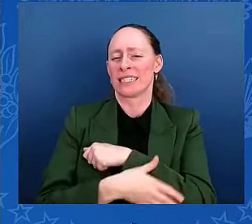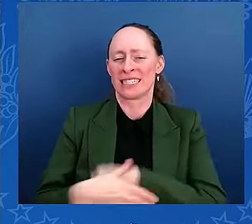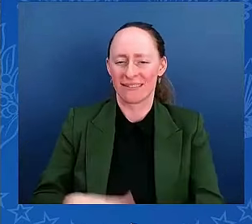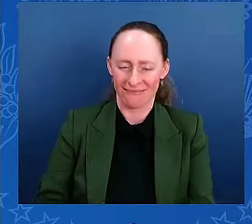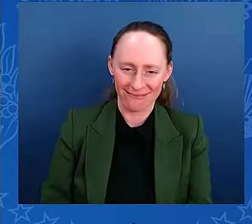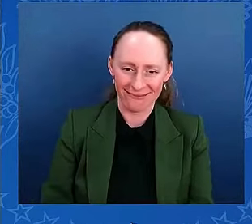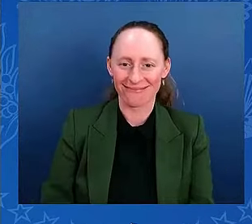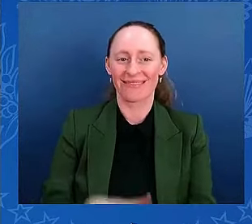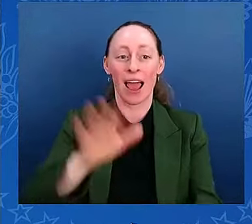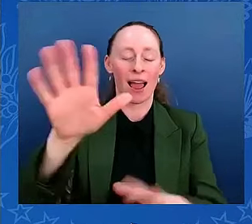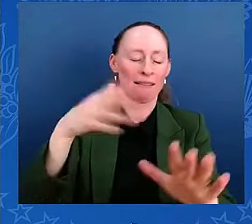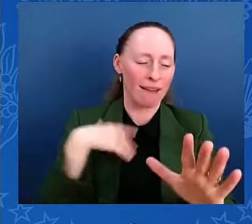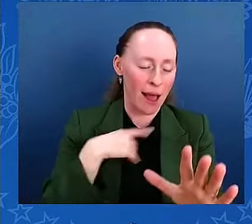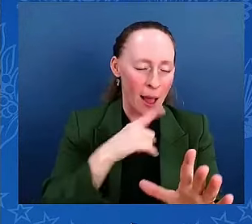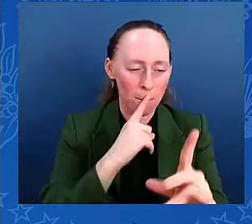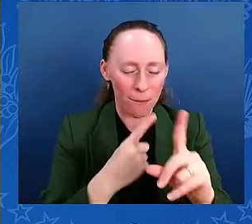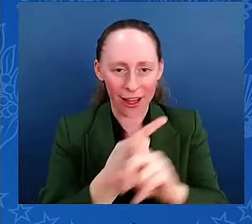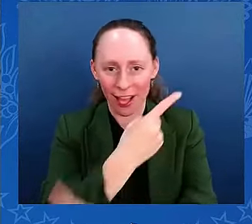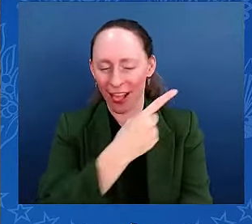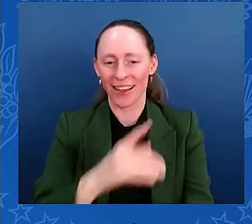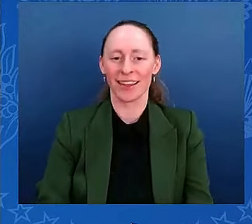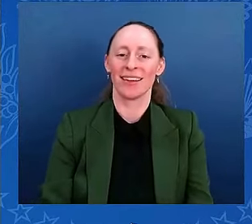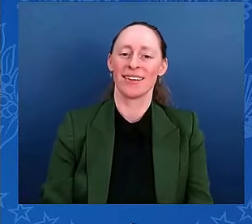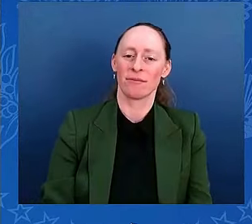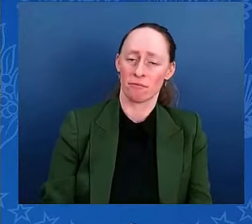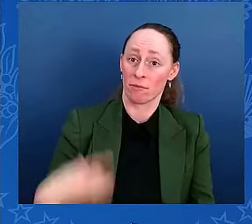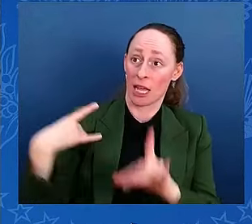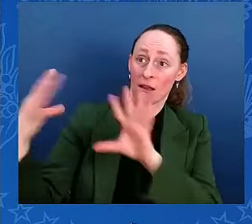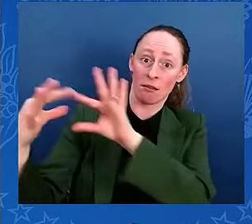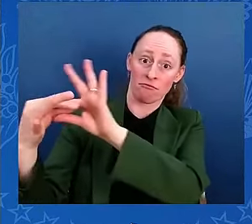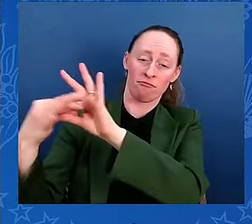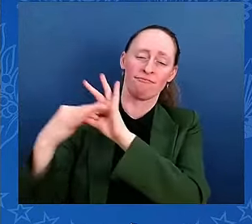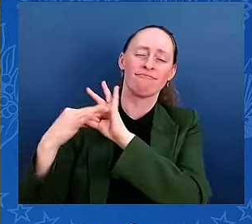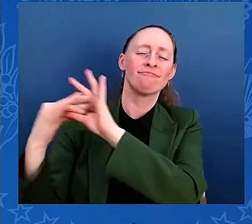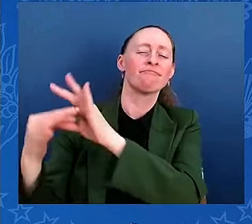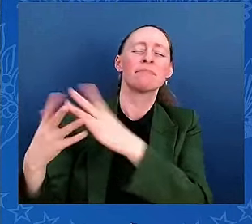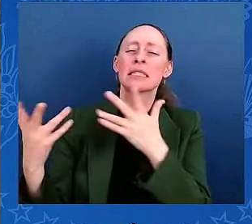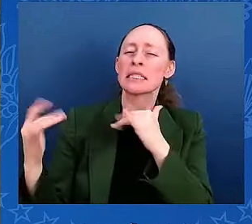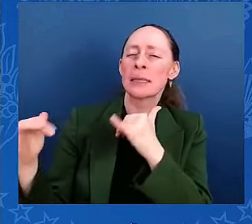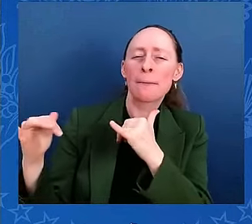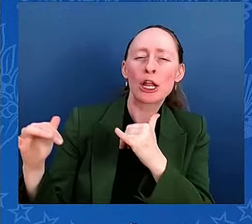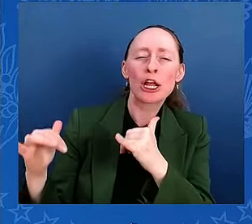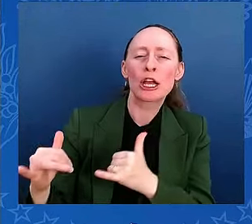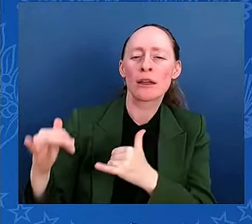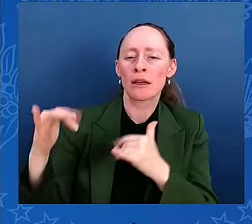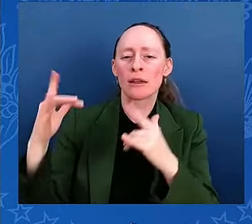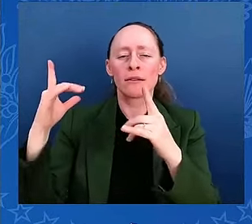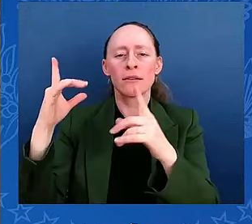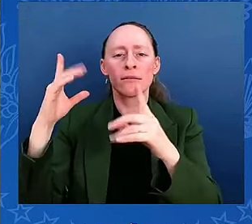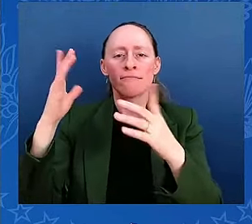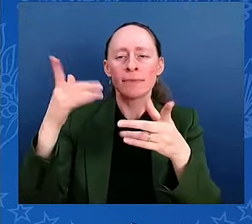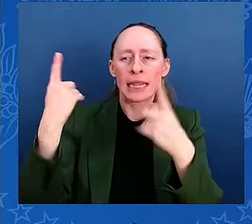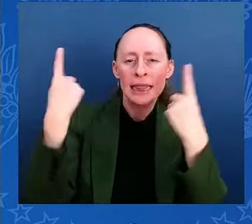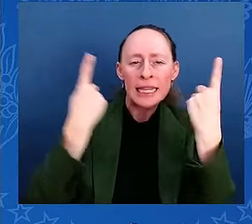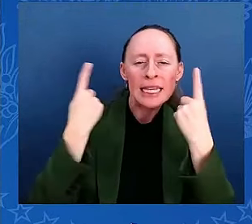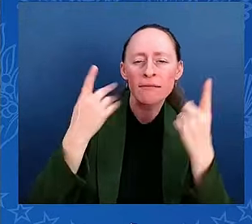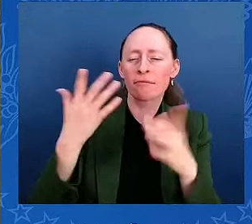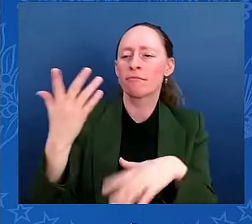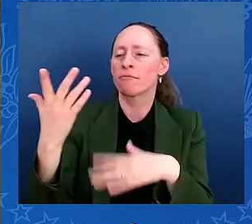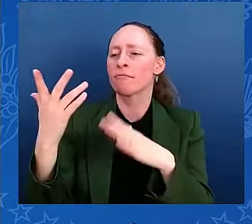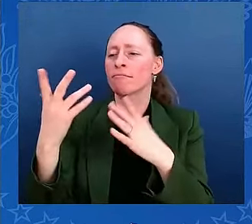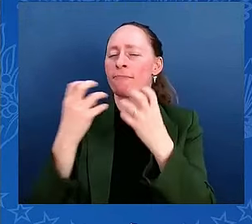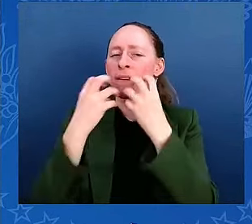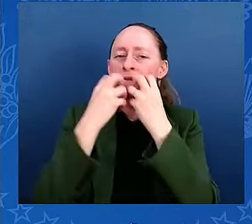know, the bond between our countries is founded on a shared principle and shared commitments, including the shared support for the brave people of